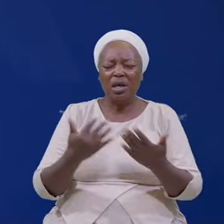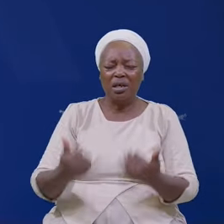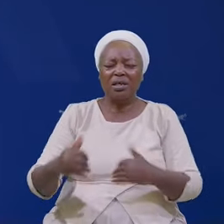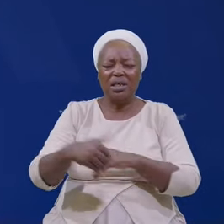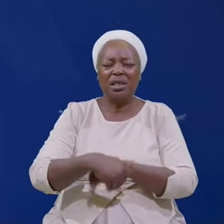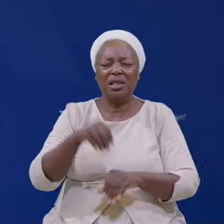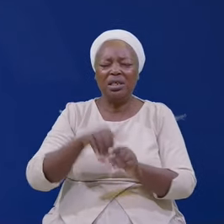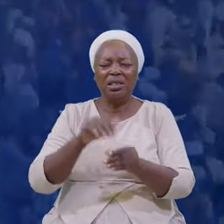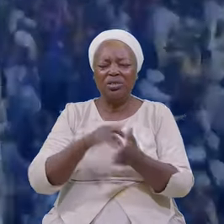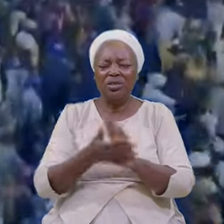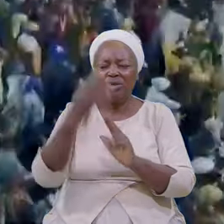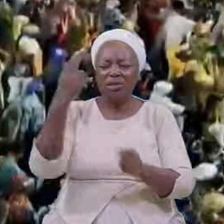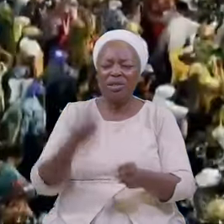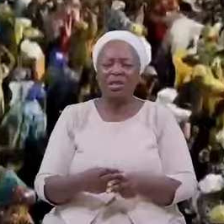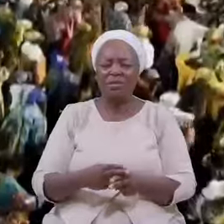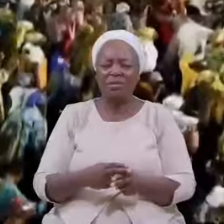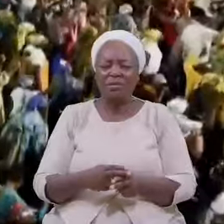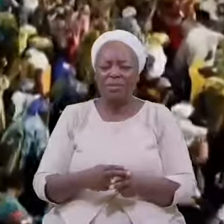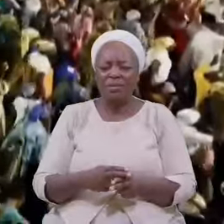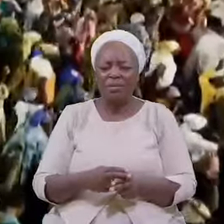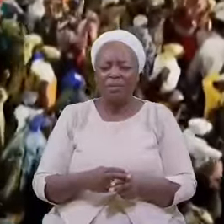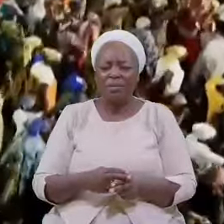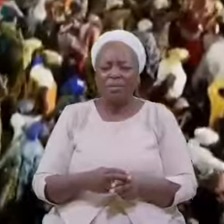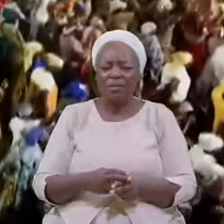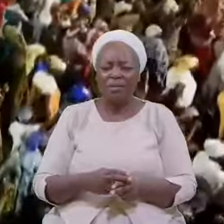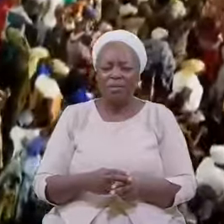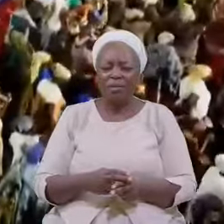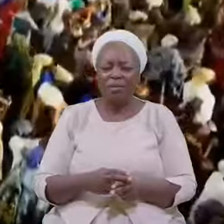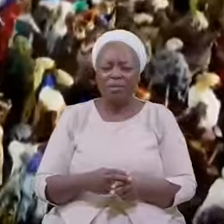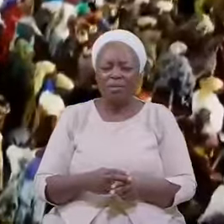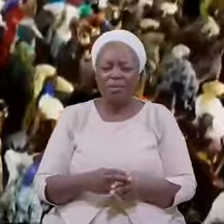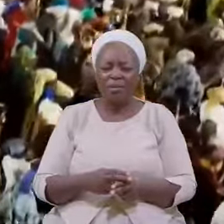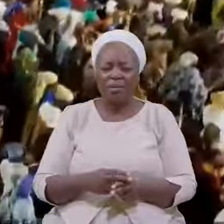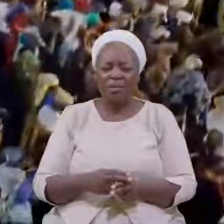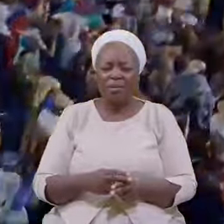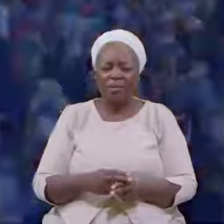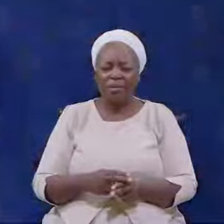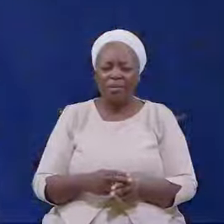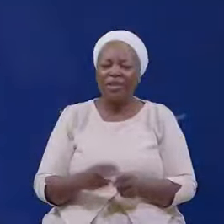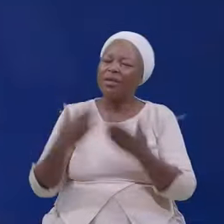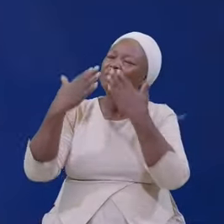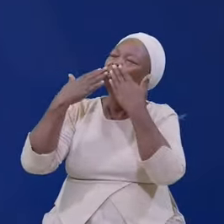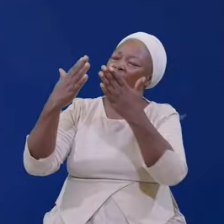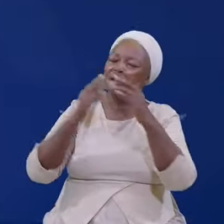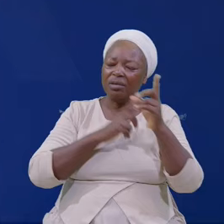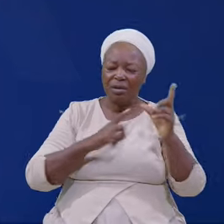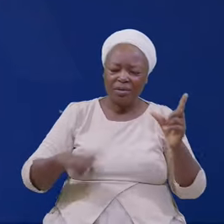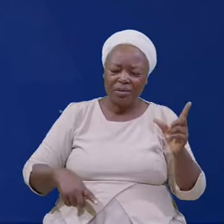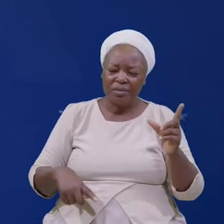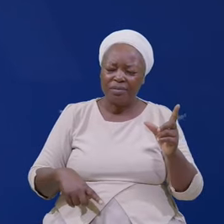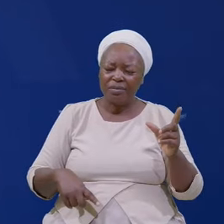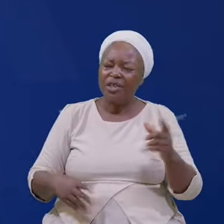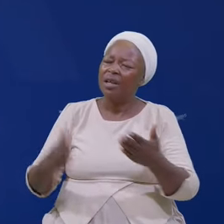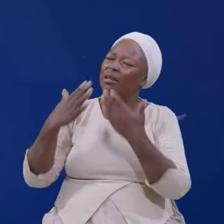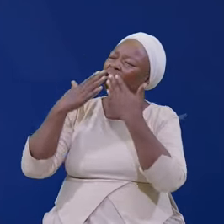in Jesus' name. Confirme le miracle pour tout le monde ce soir au nom de Jésus-Christ. Thank you, Lord. Merci, Seigneur. Thank